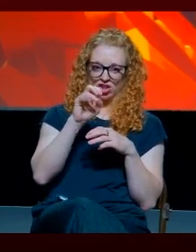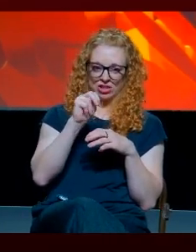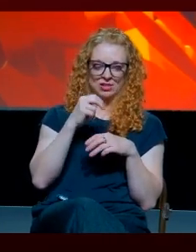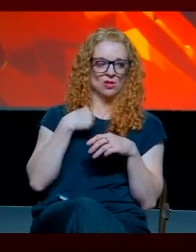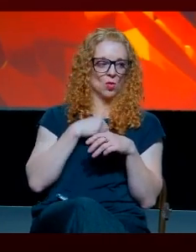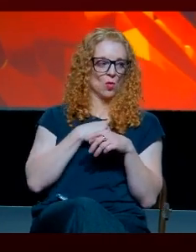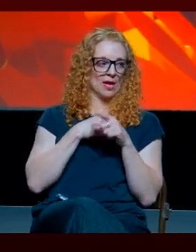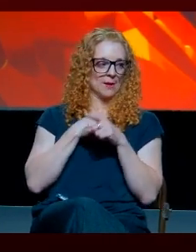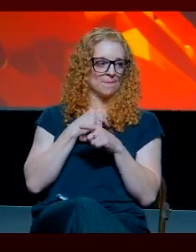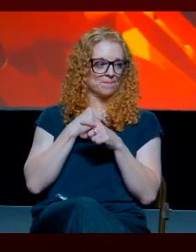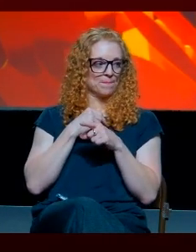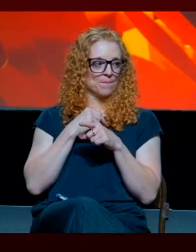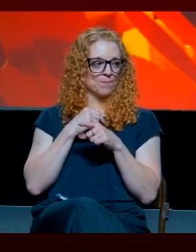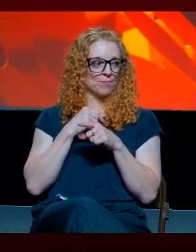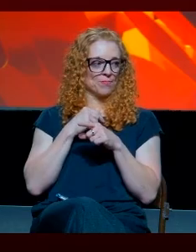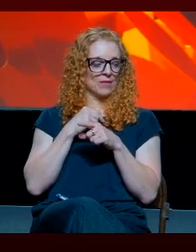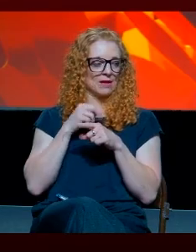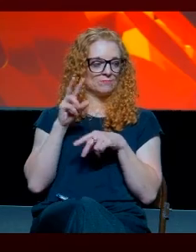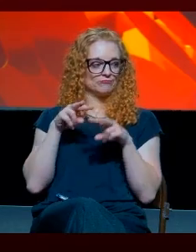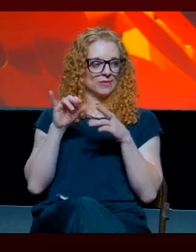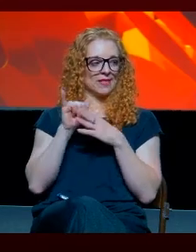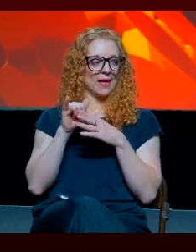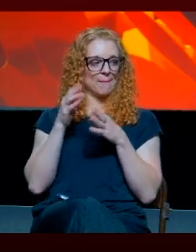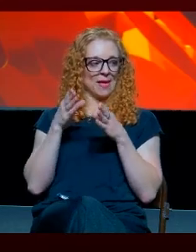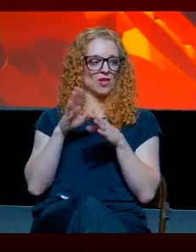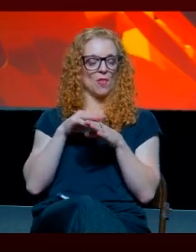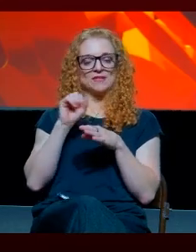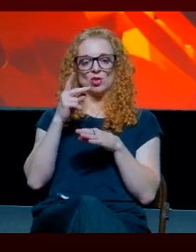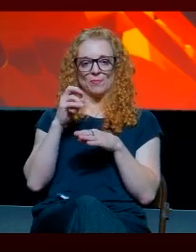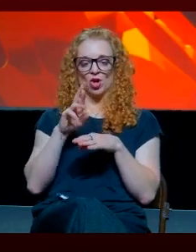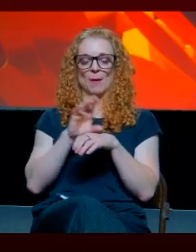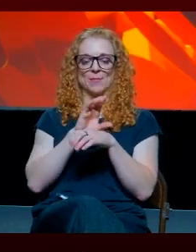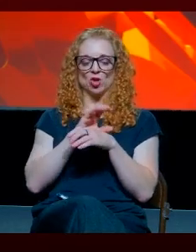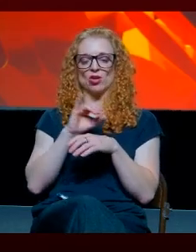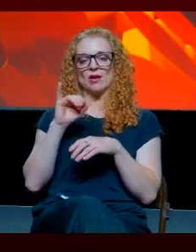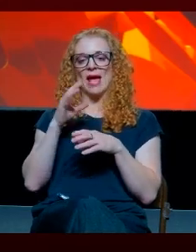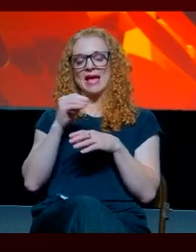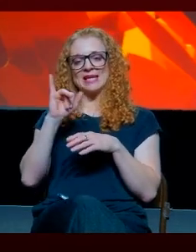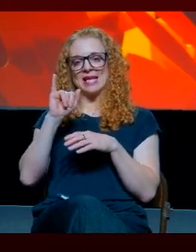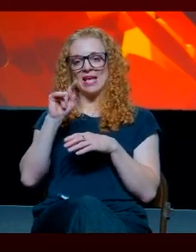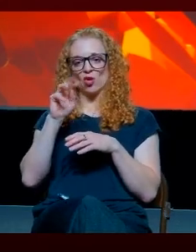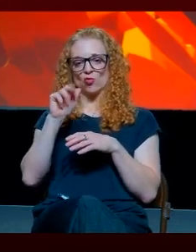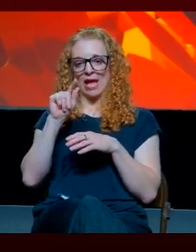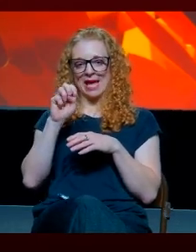advanced diagonalization method on the supercomputer, iterate, see what